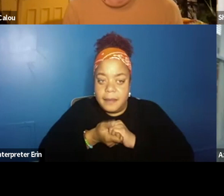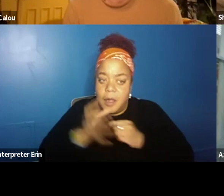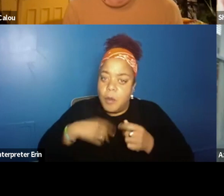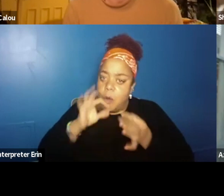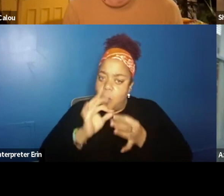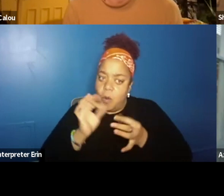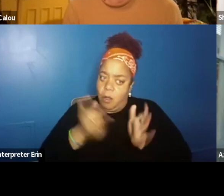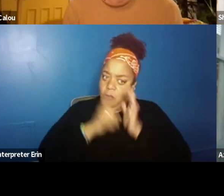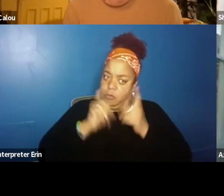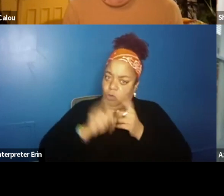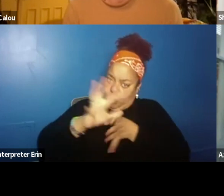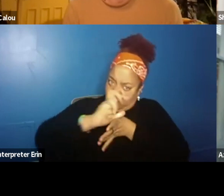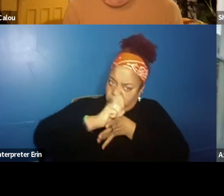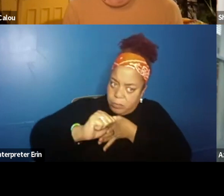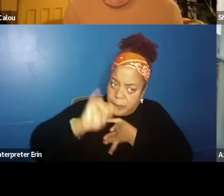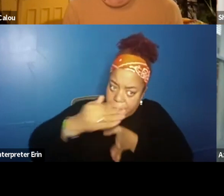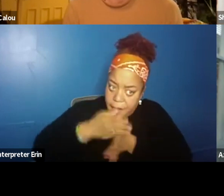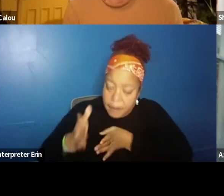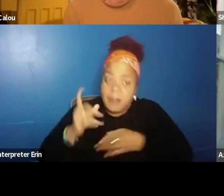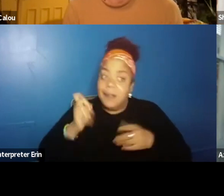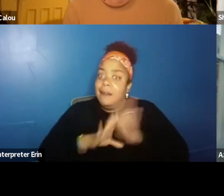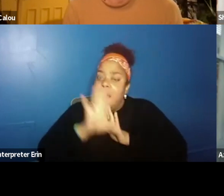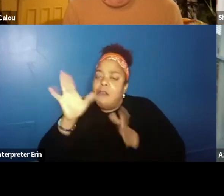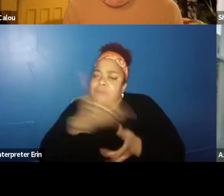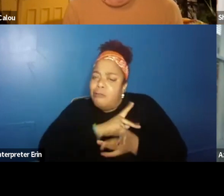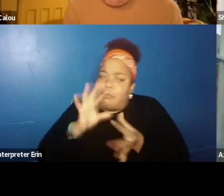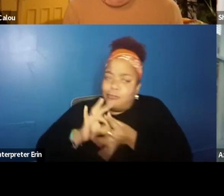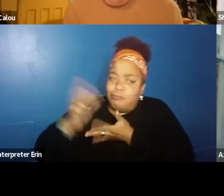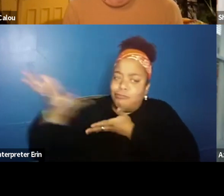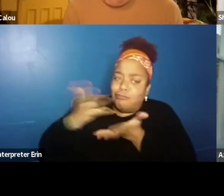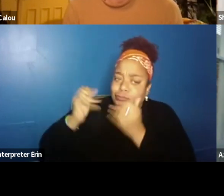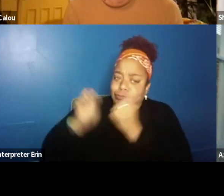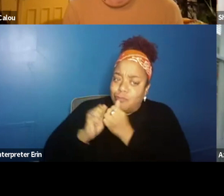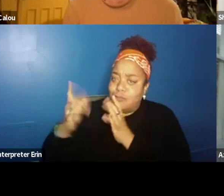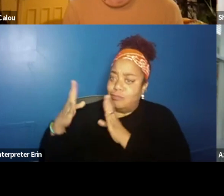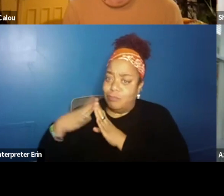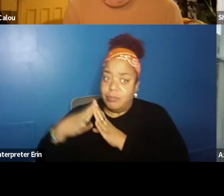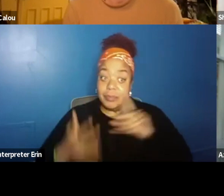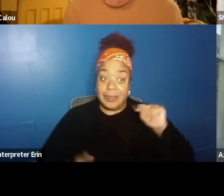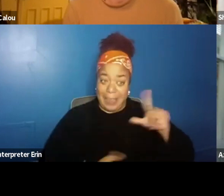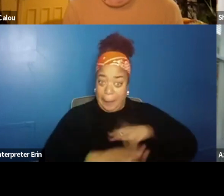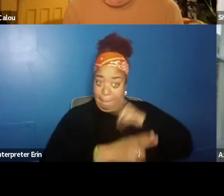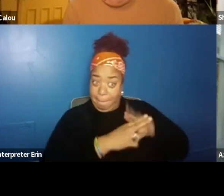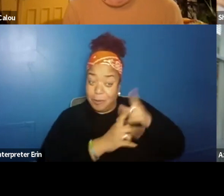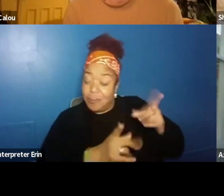TL just articulated about the importance of honoring your own humanity, is super important, right? So if you are